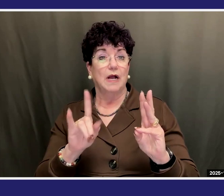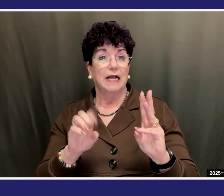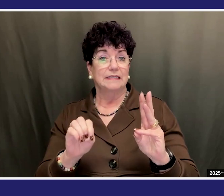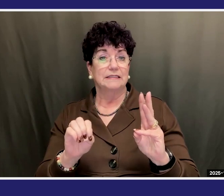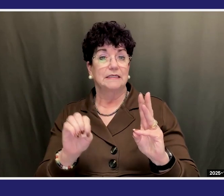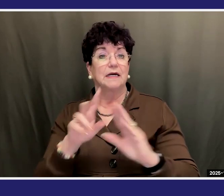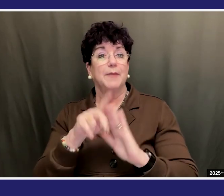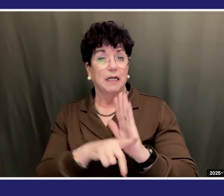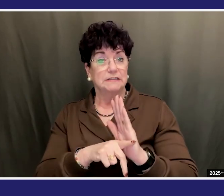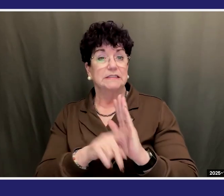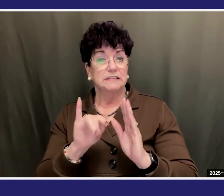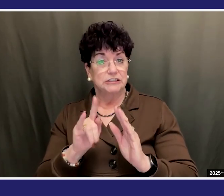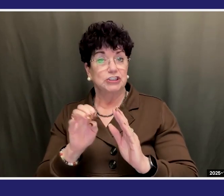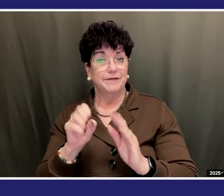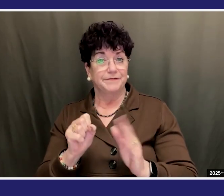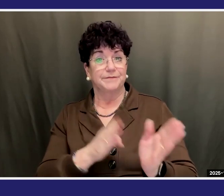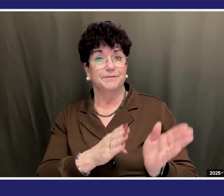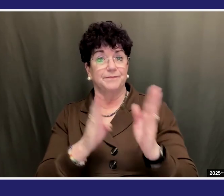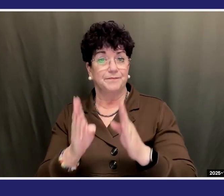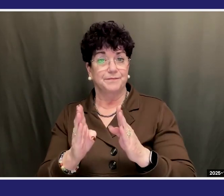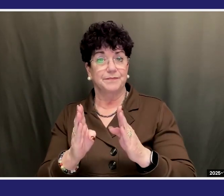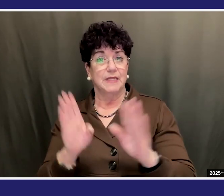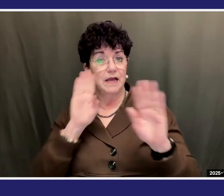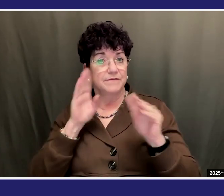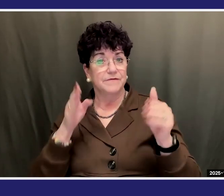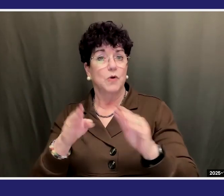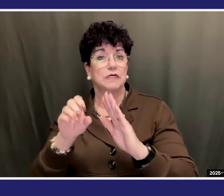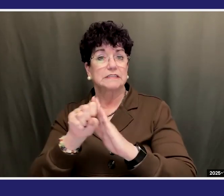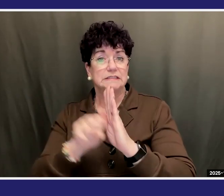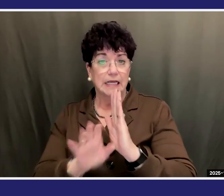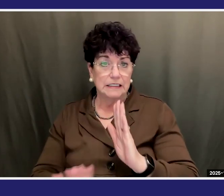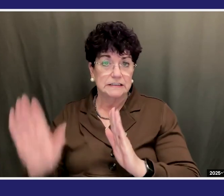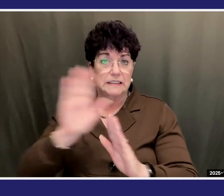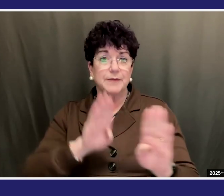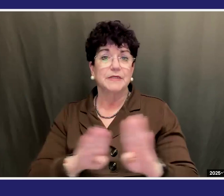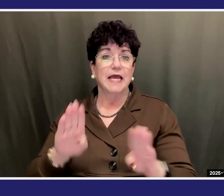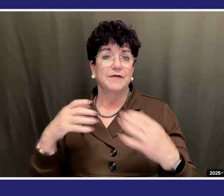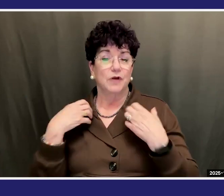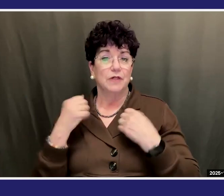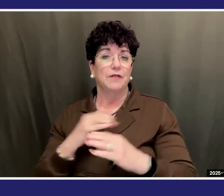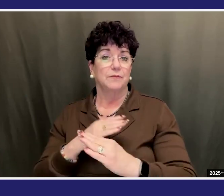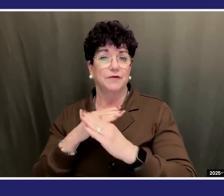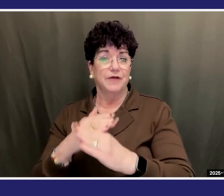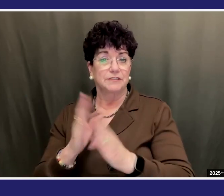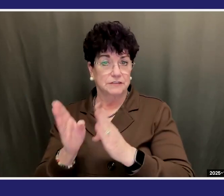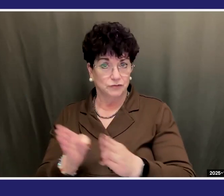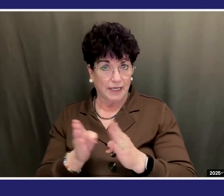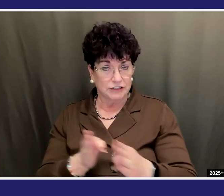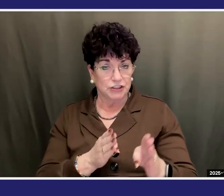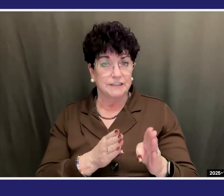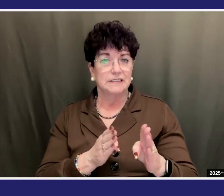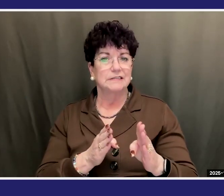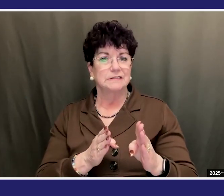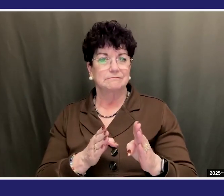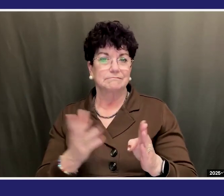developing statewide policy platforms. There is a focused statewide behavioral health prevention strategies set, like a